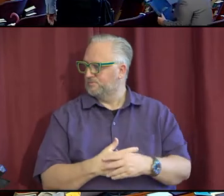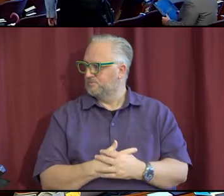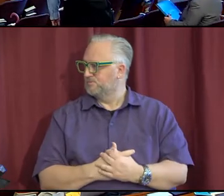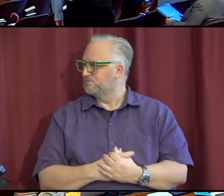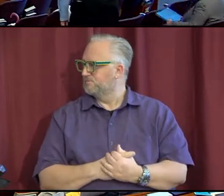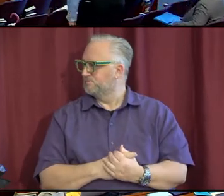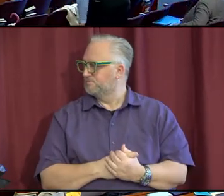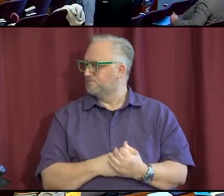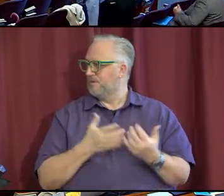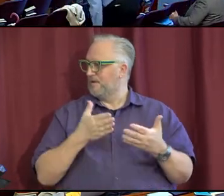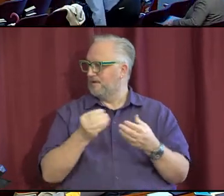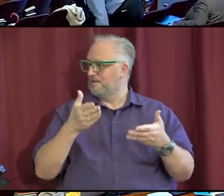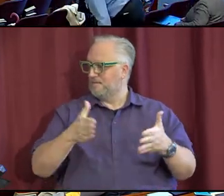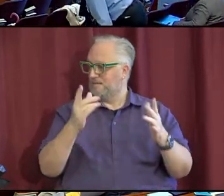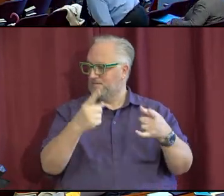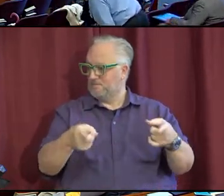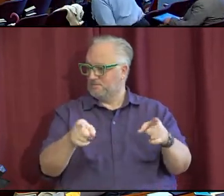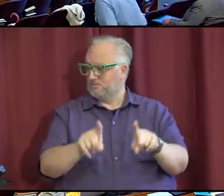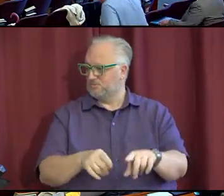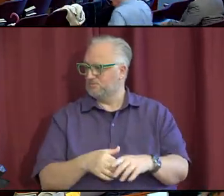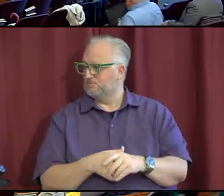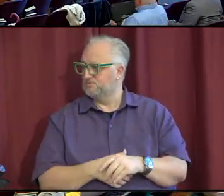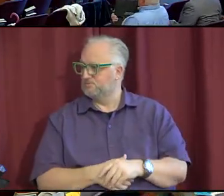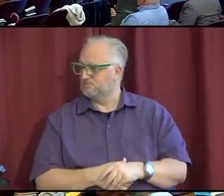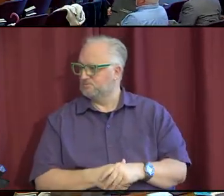And may it be so.